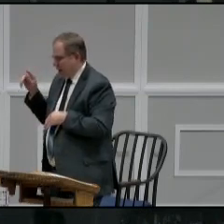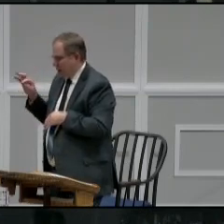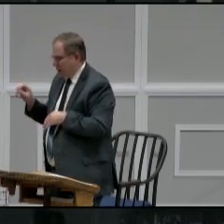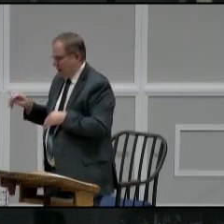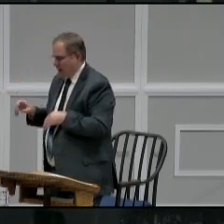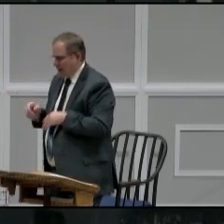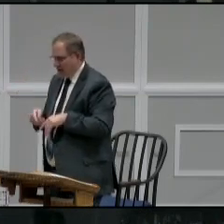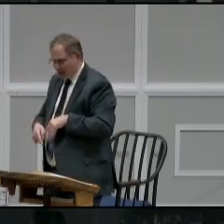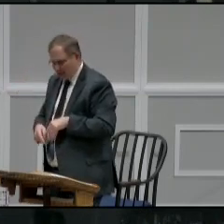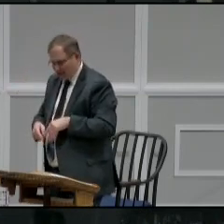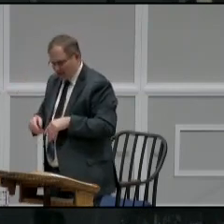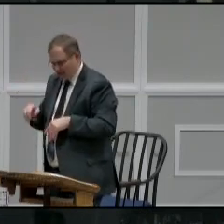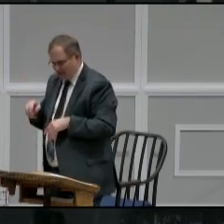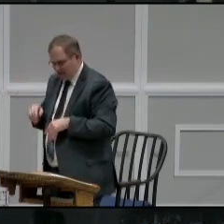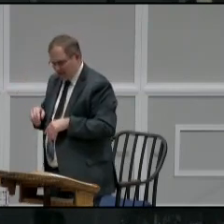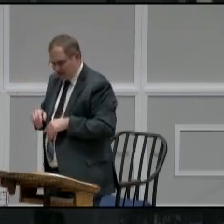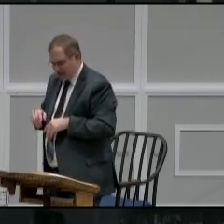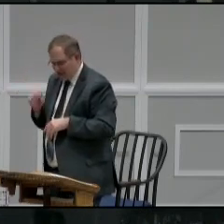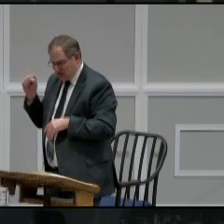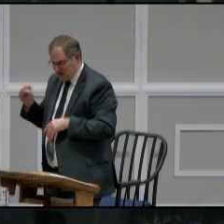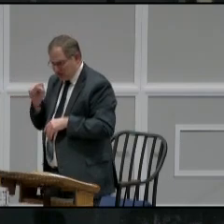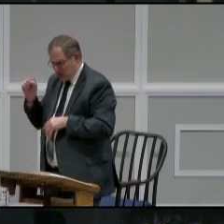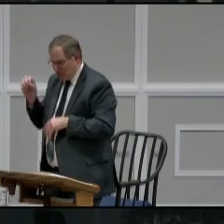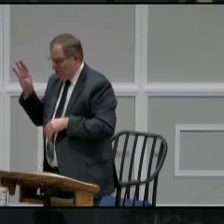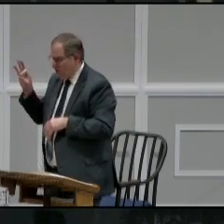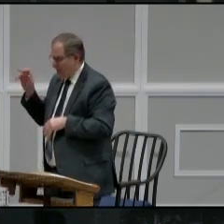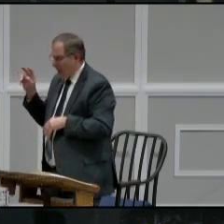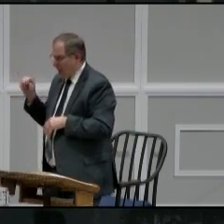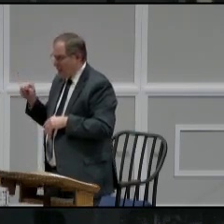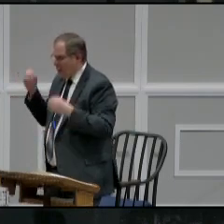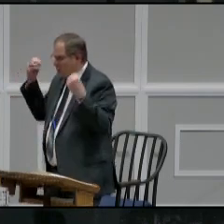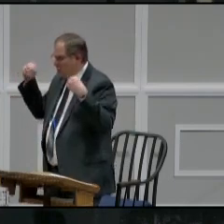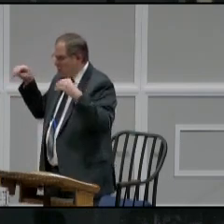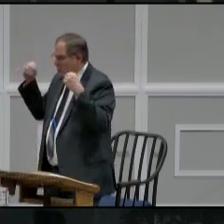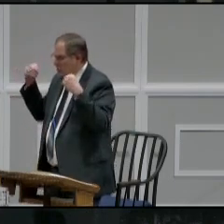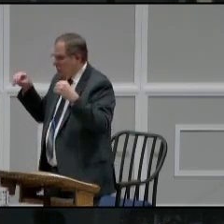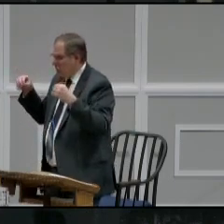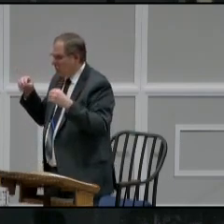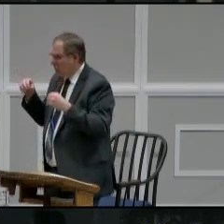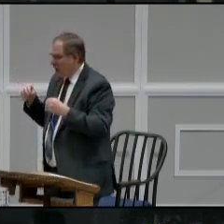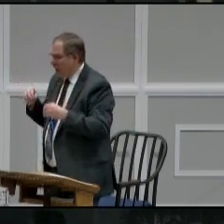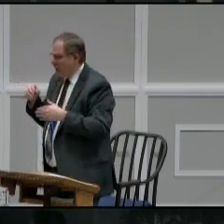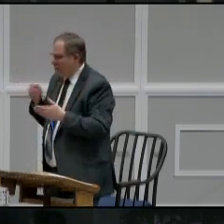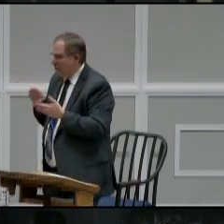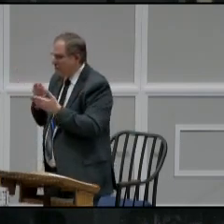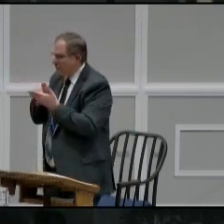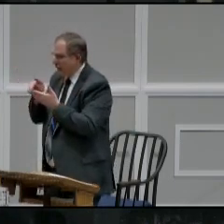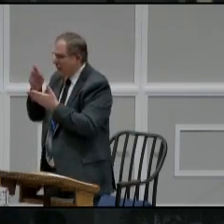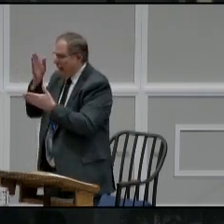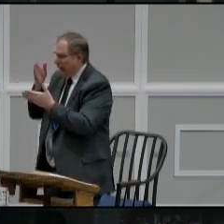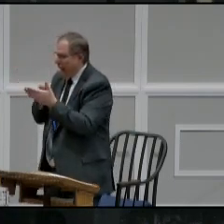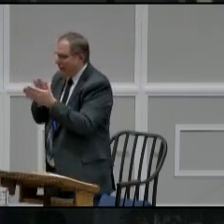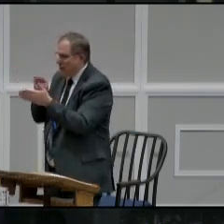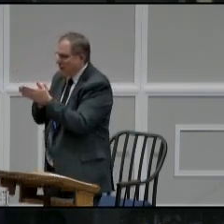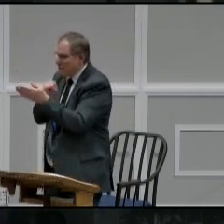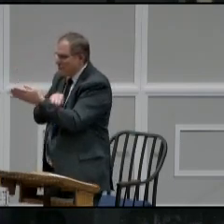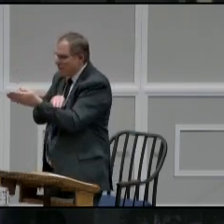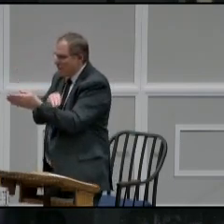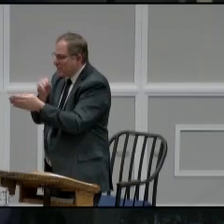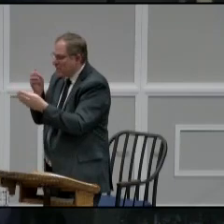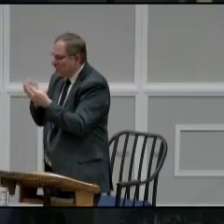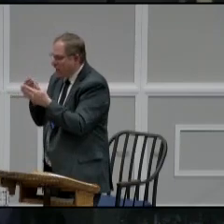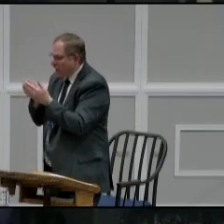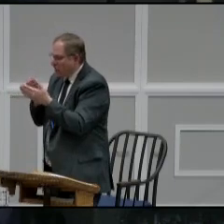And here's this super fan, I guess, willing to pay $500,000 for a football to play with? Oh,